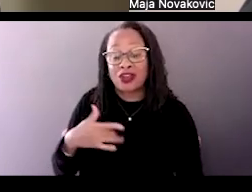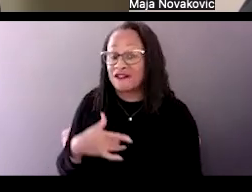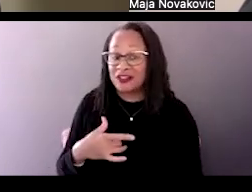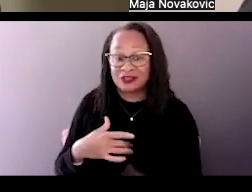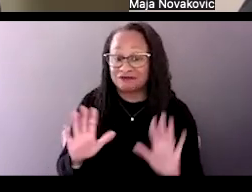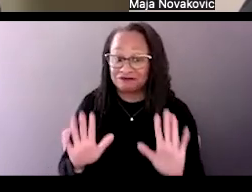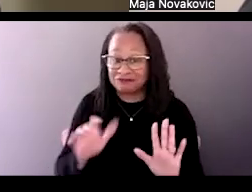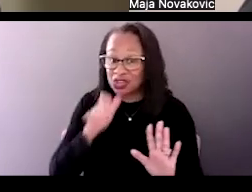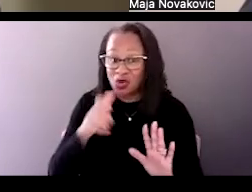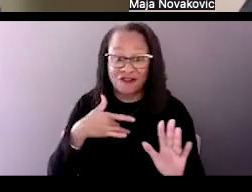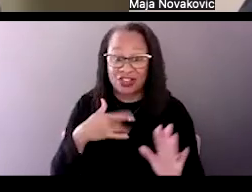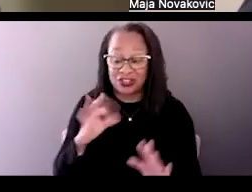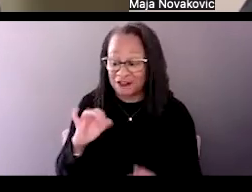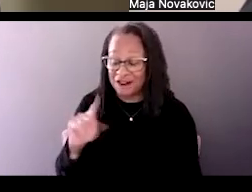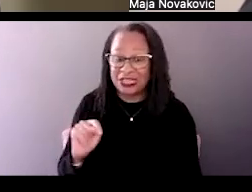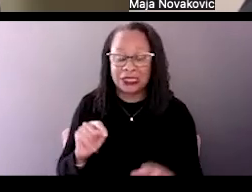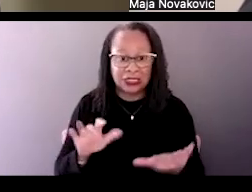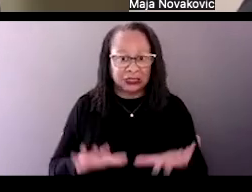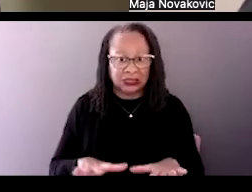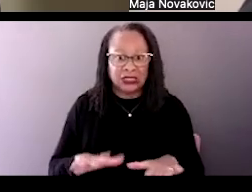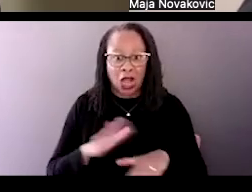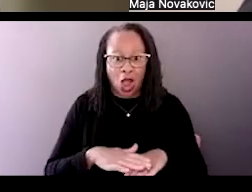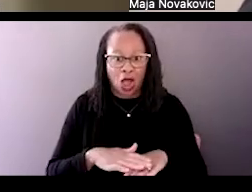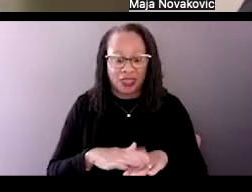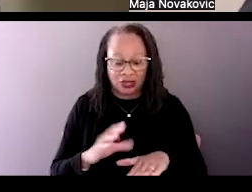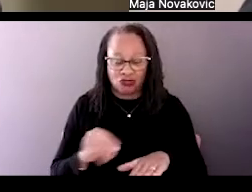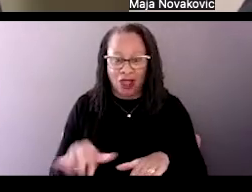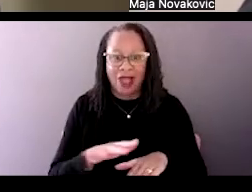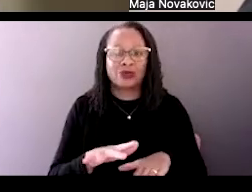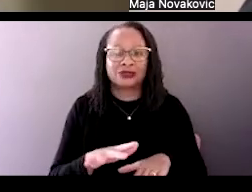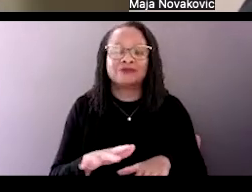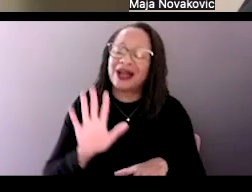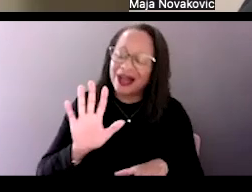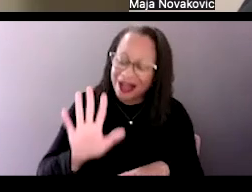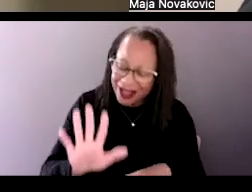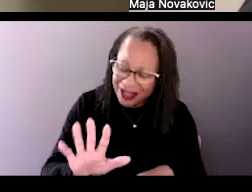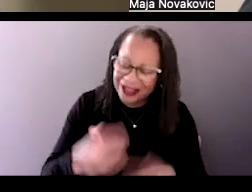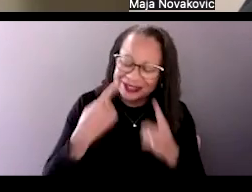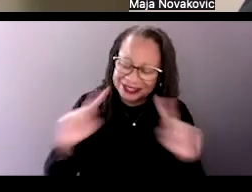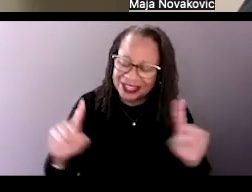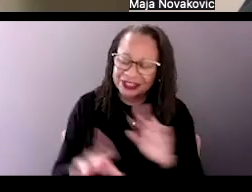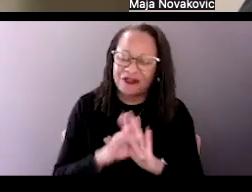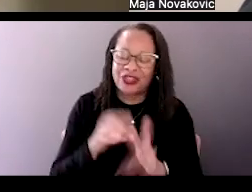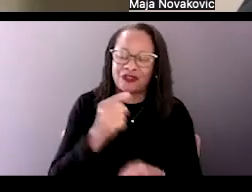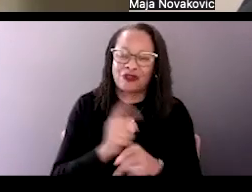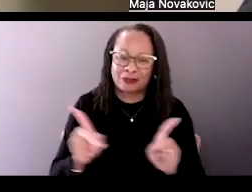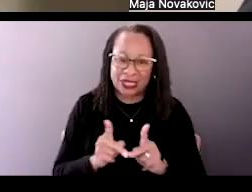your feet are quite touching the bottom, you're just about in the right place to do